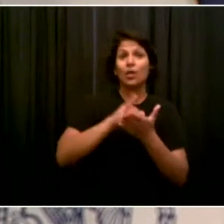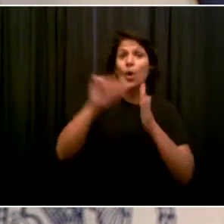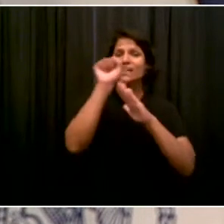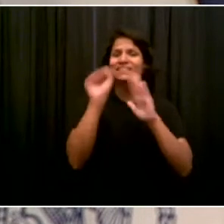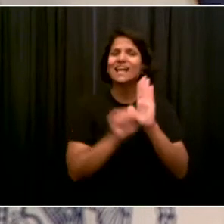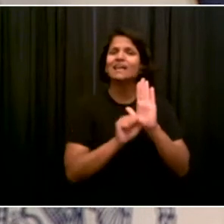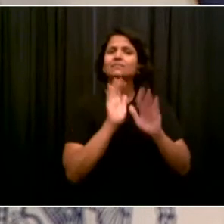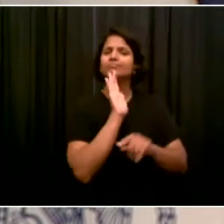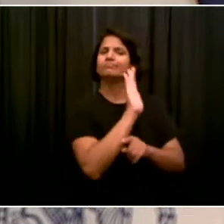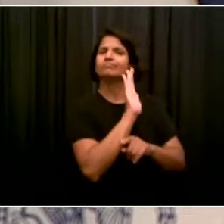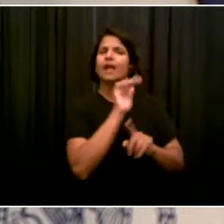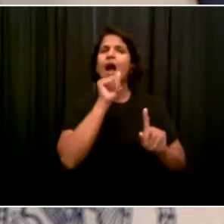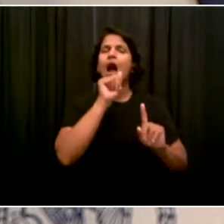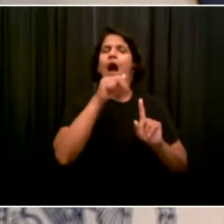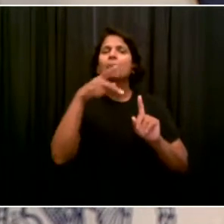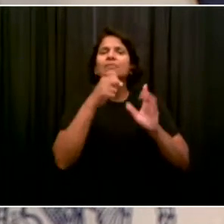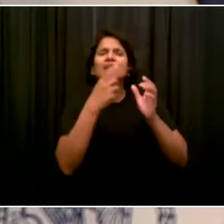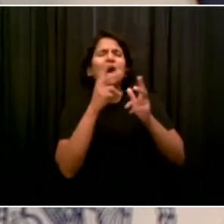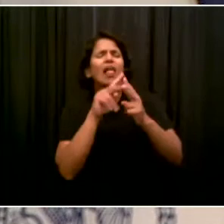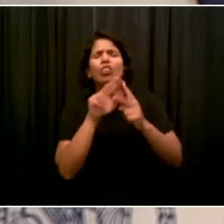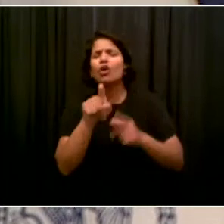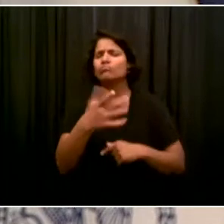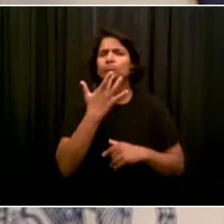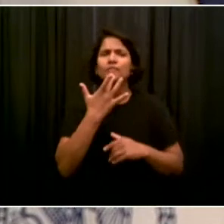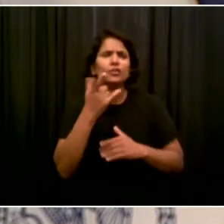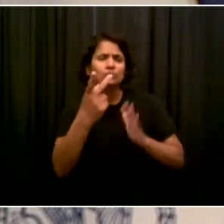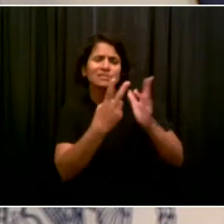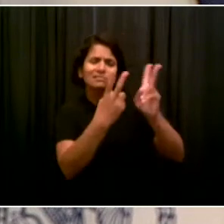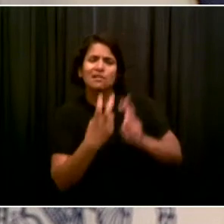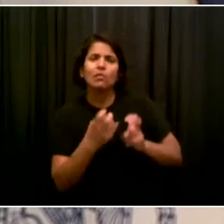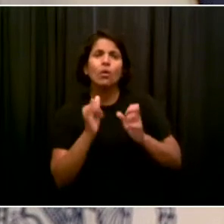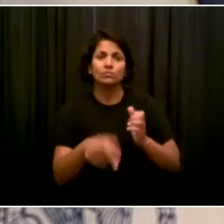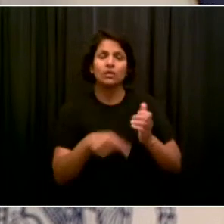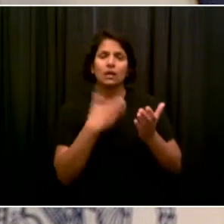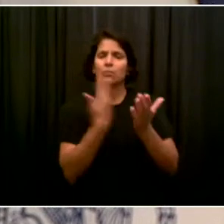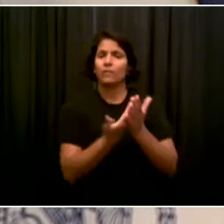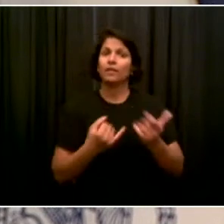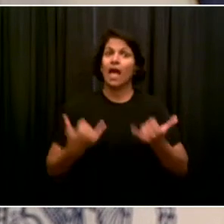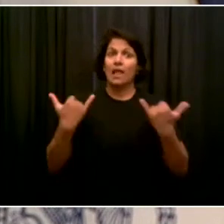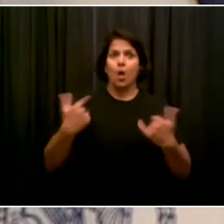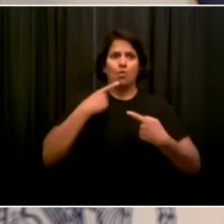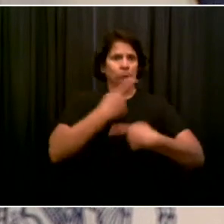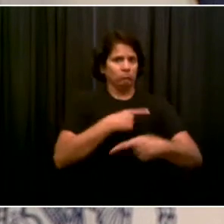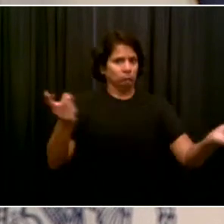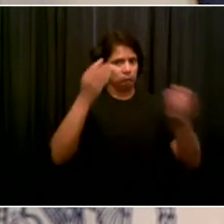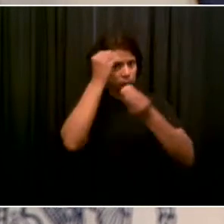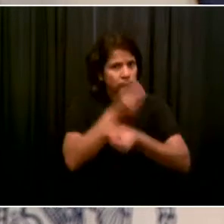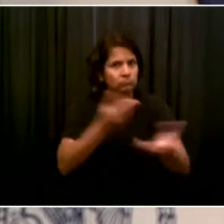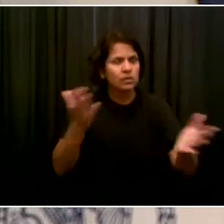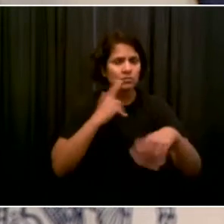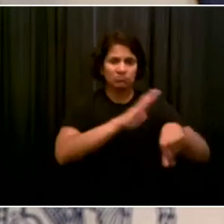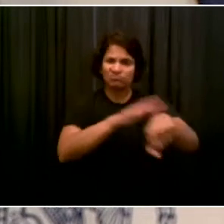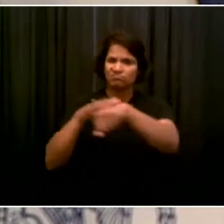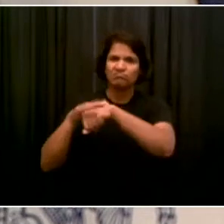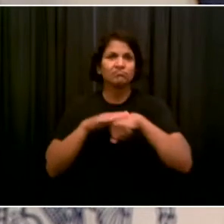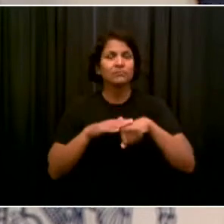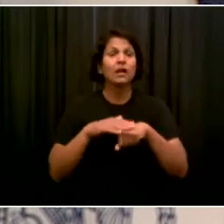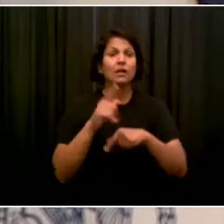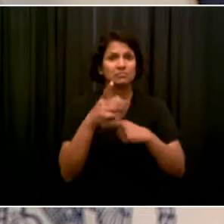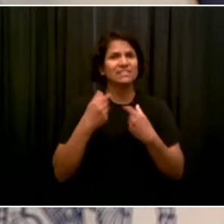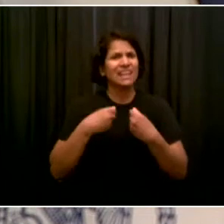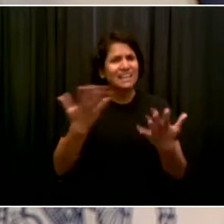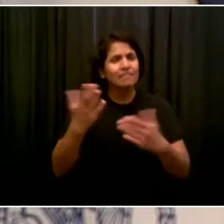weeks. Then we start to implement. There'll be a period to educate and prepare our businesses, work with them